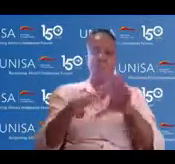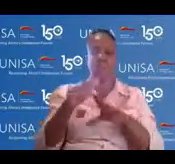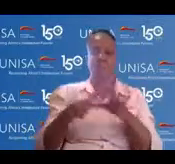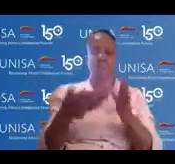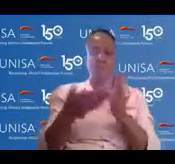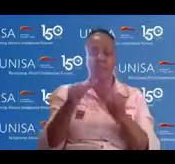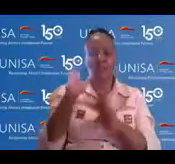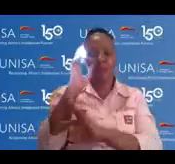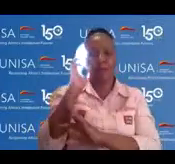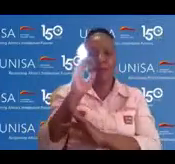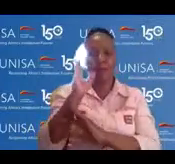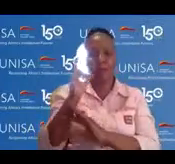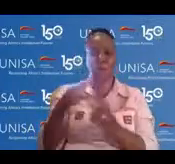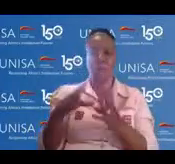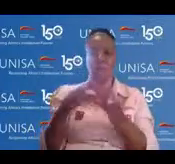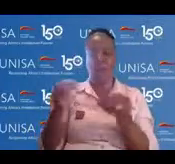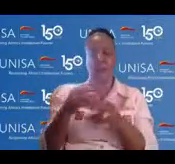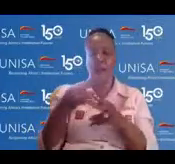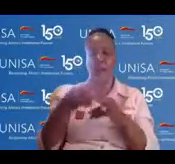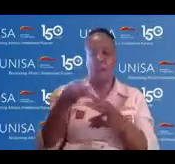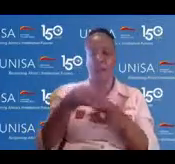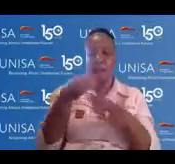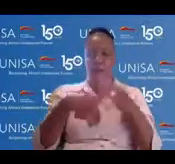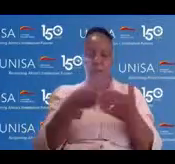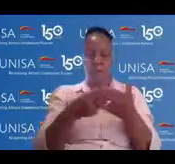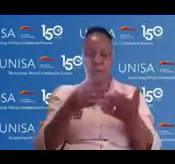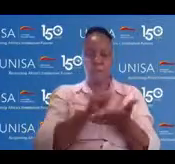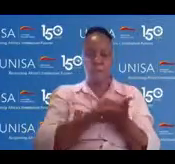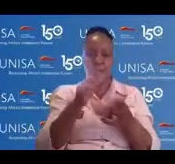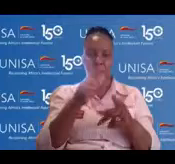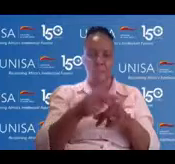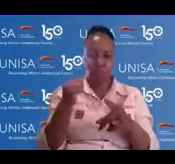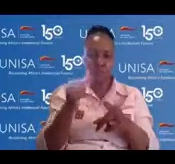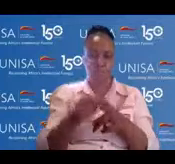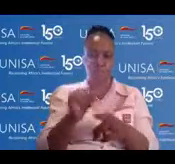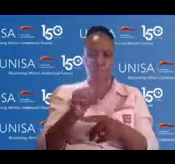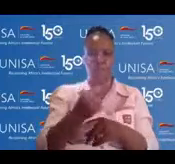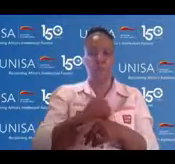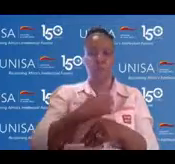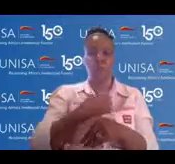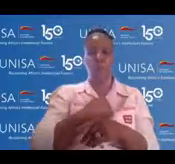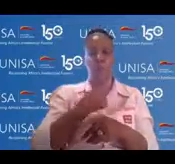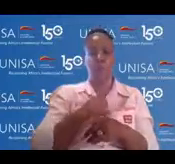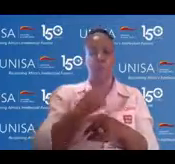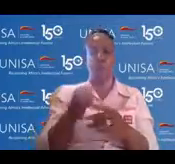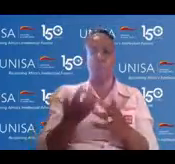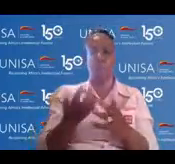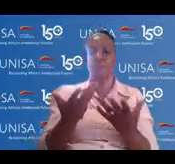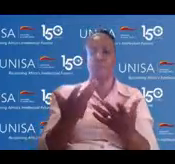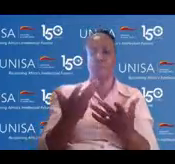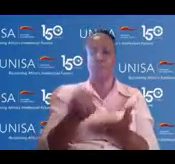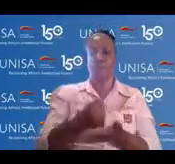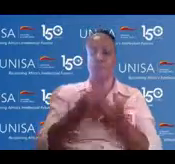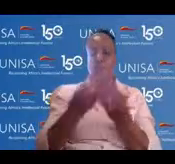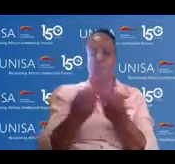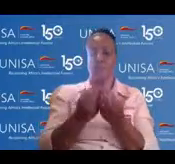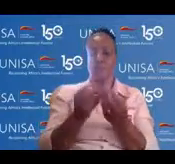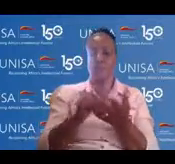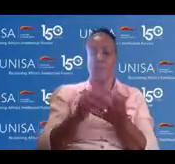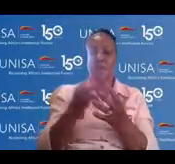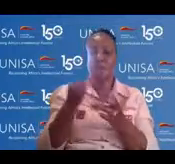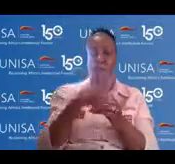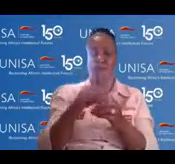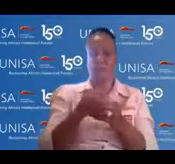MyLife email, your password. If this is your own device, you can definitely stay signed in. I'll rather select